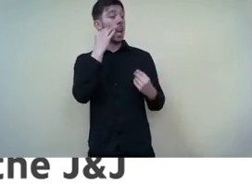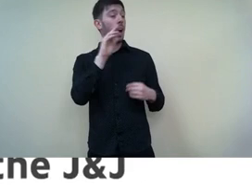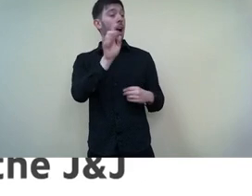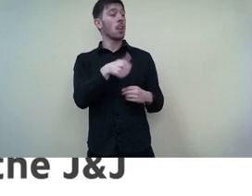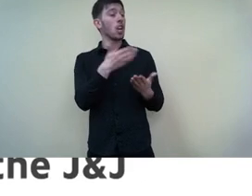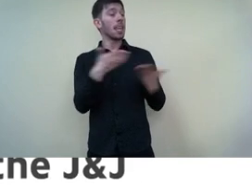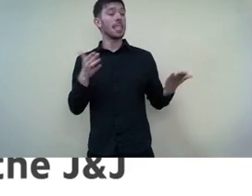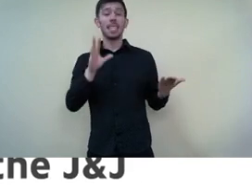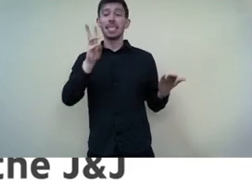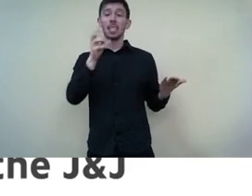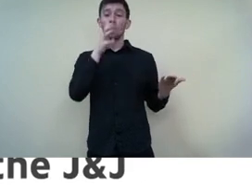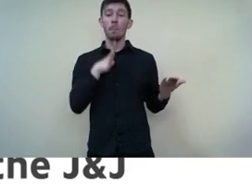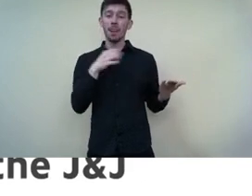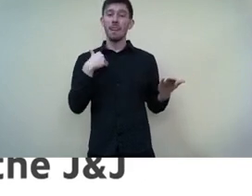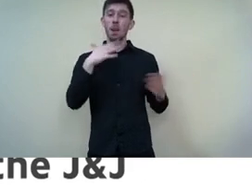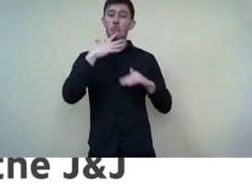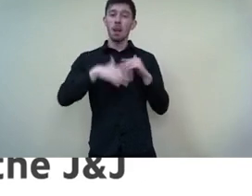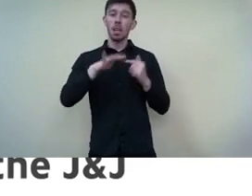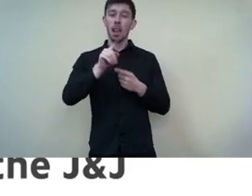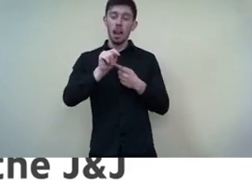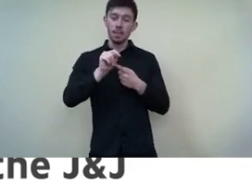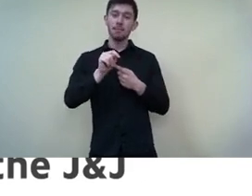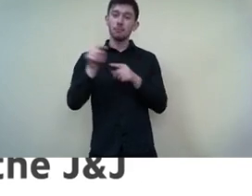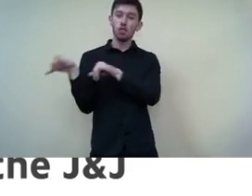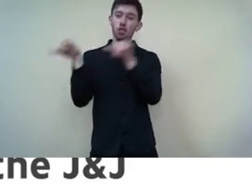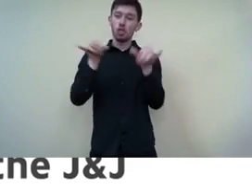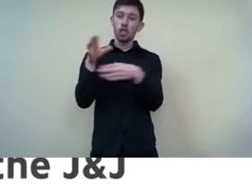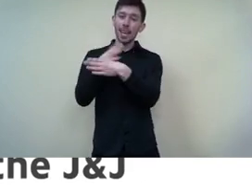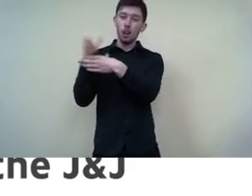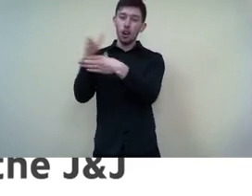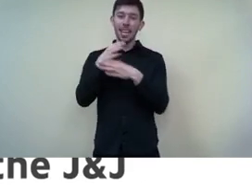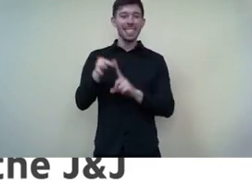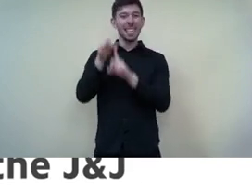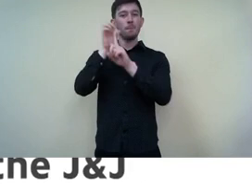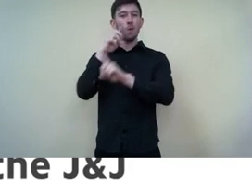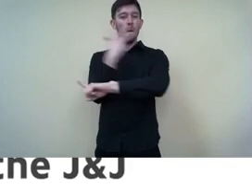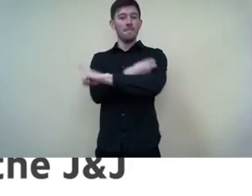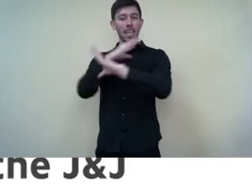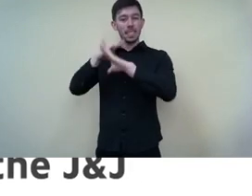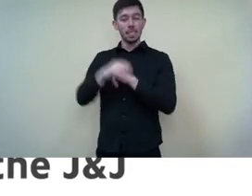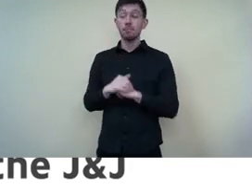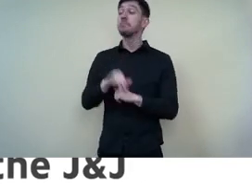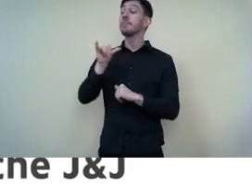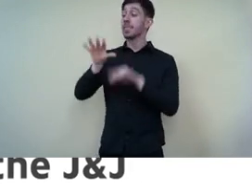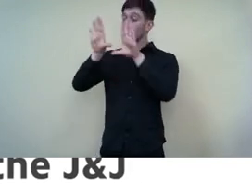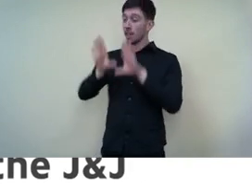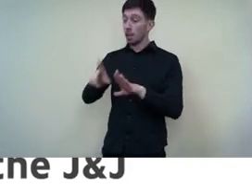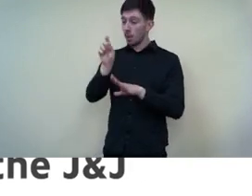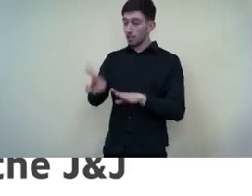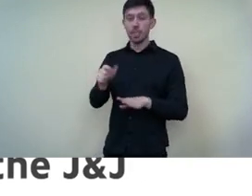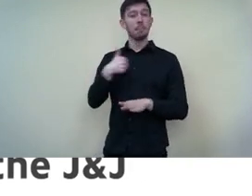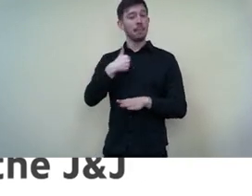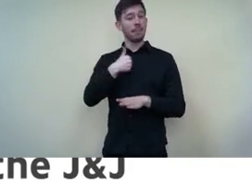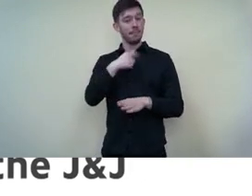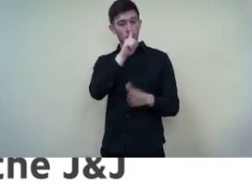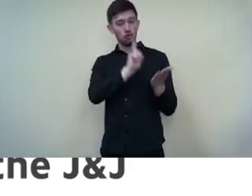these 6 women that got blood clots have in common other than the fact that they took the vaccine? That's an excellent question. And so when I was doing my